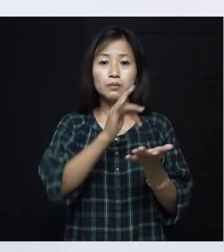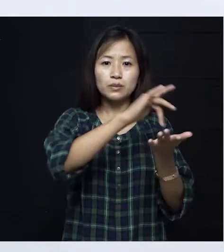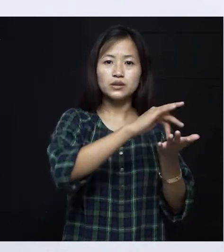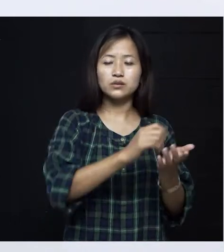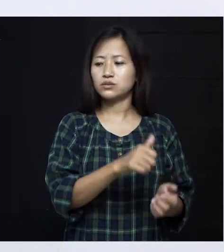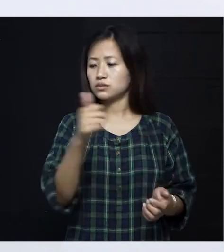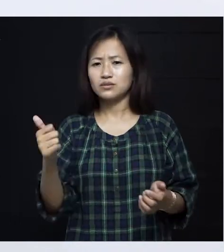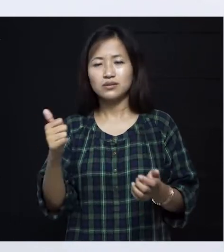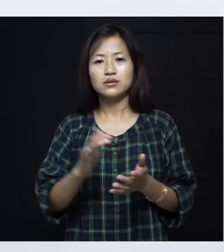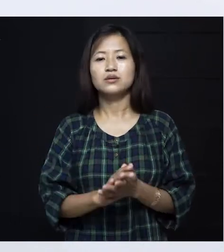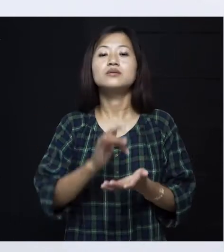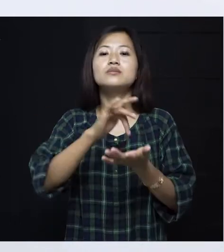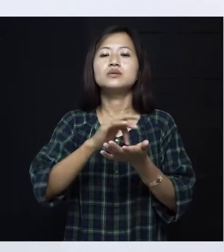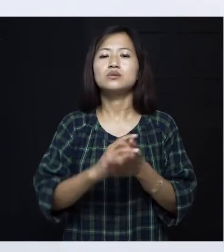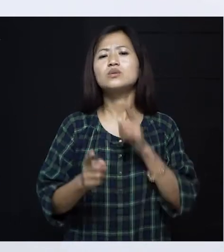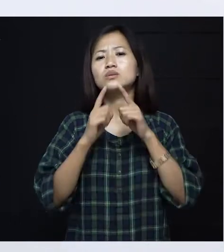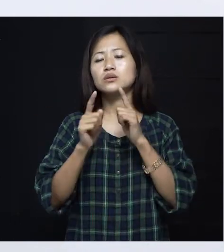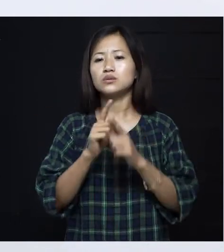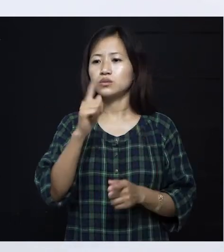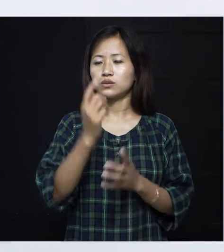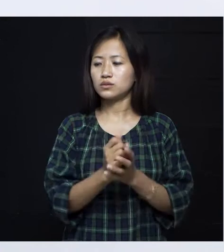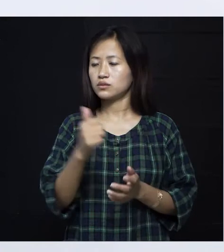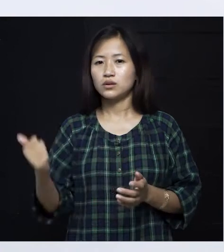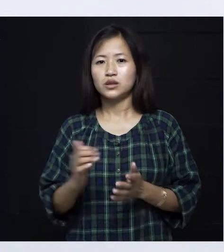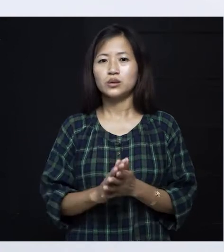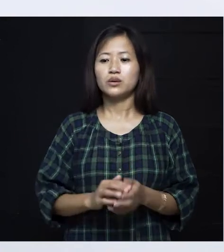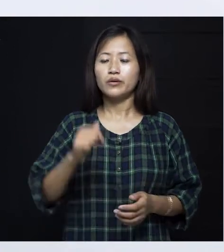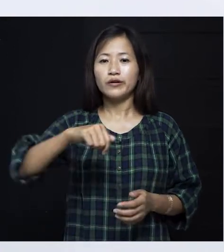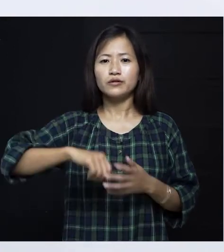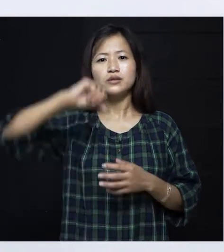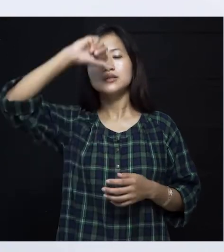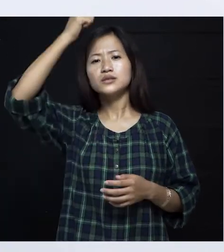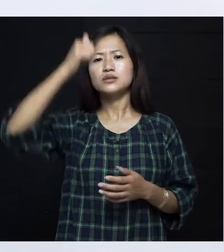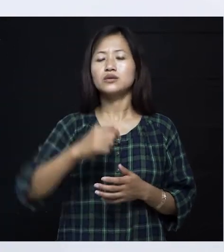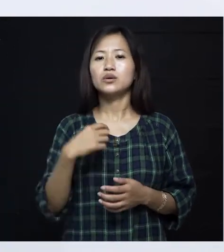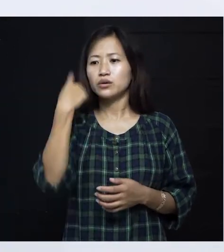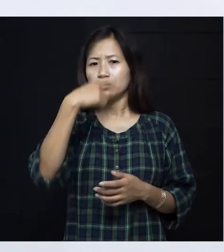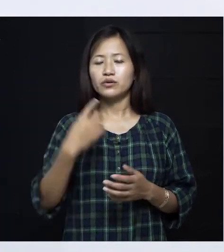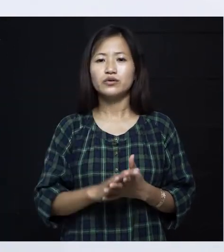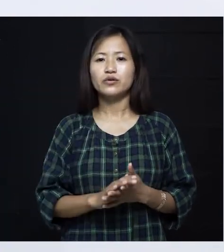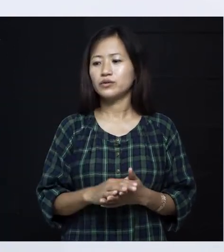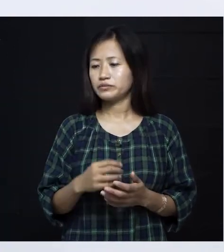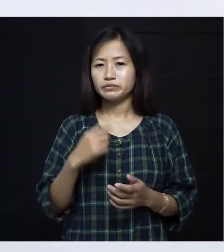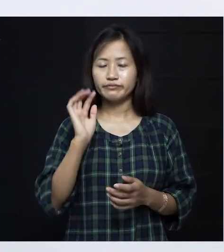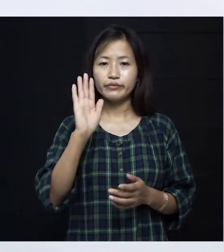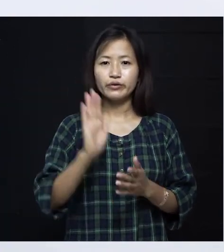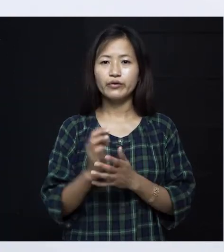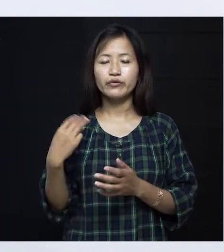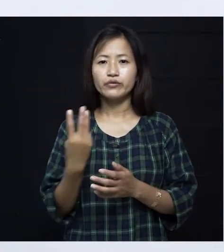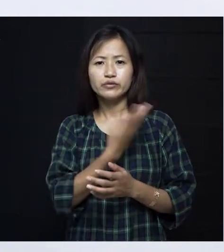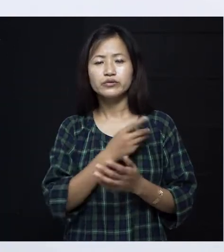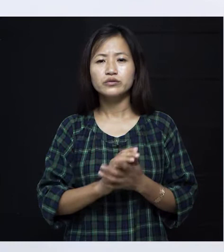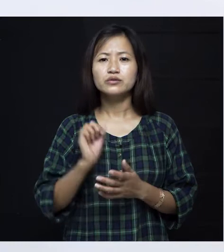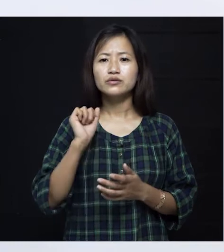do with talking to one another. Maybe you are here in India, okay? You have a friend who is in Europe. What you can do is